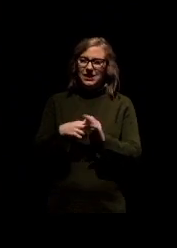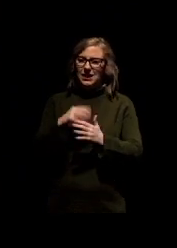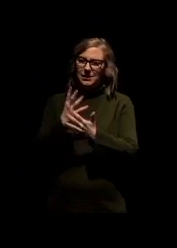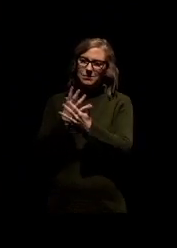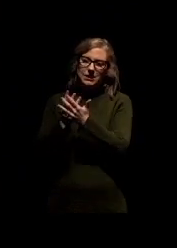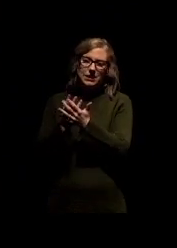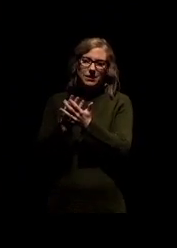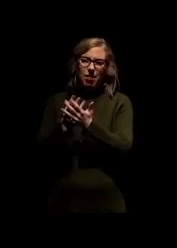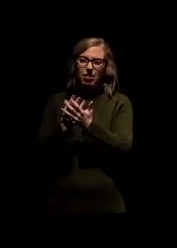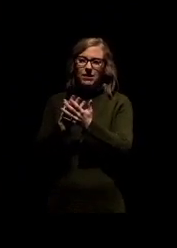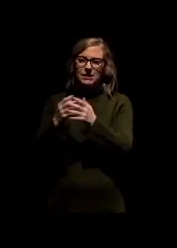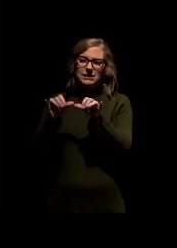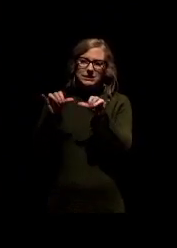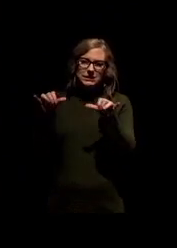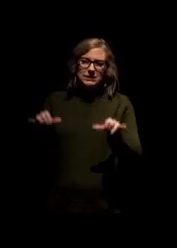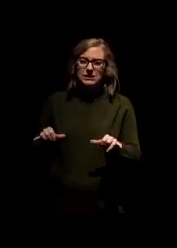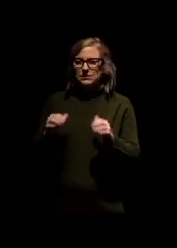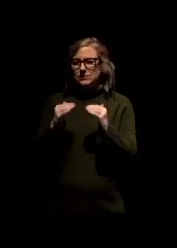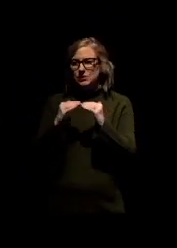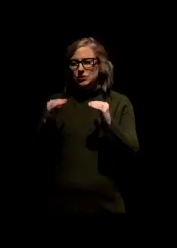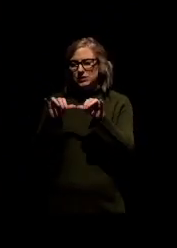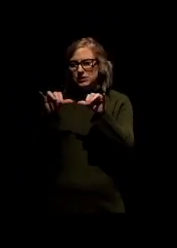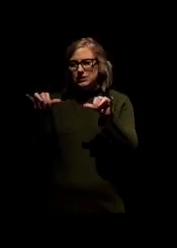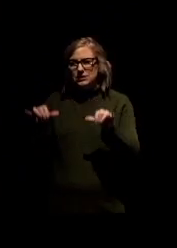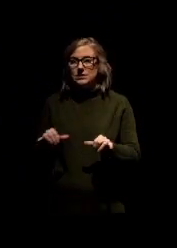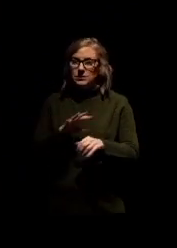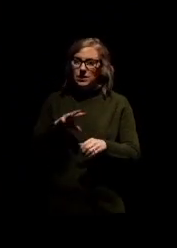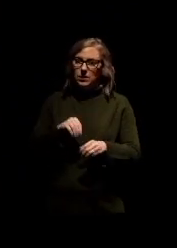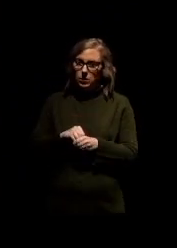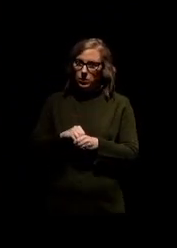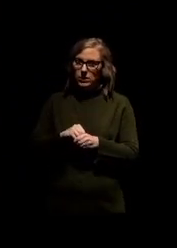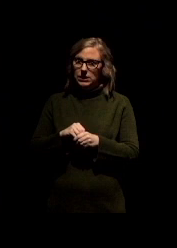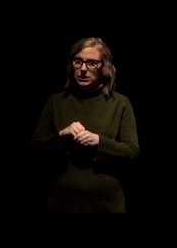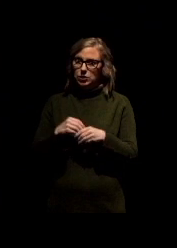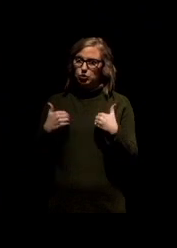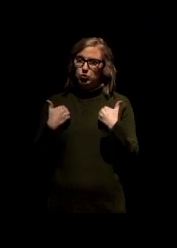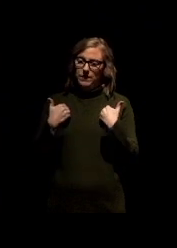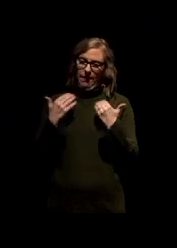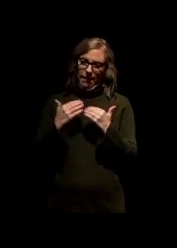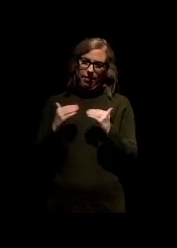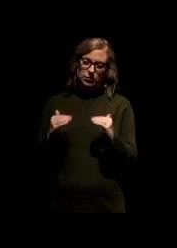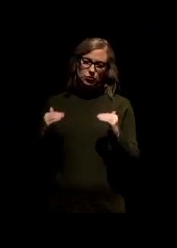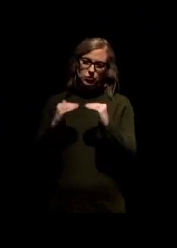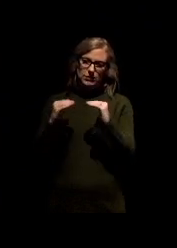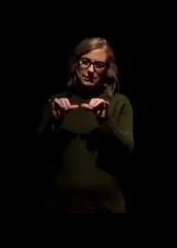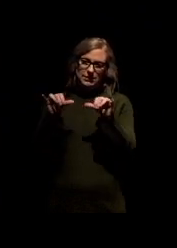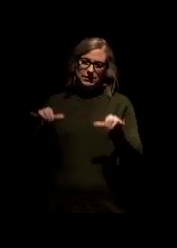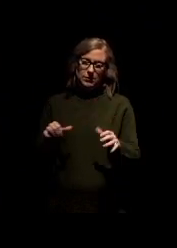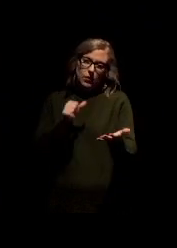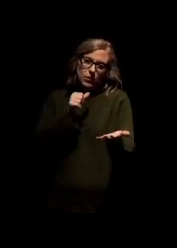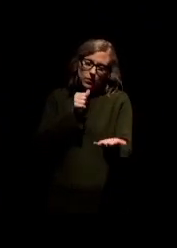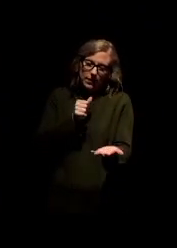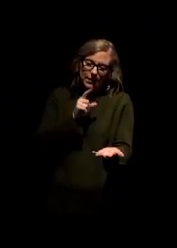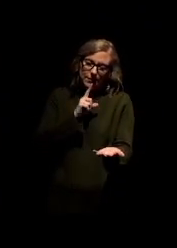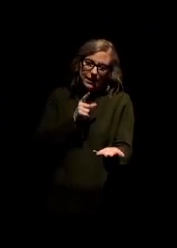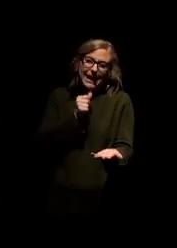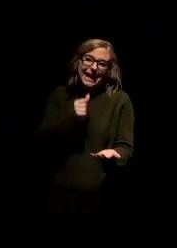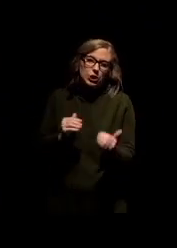and justice systems, including juvenile justice systems, for some of the indications or some of the things that Sue talked